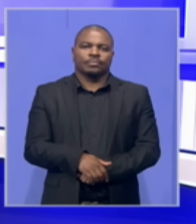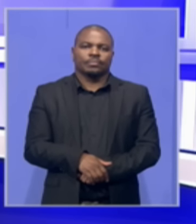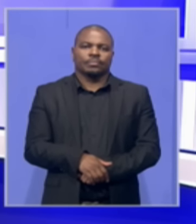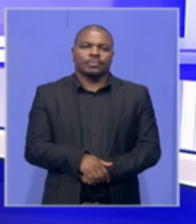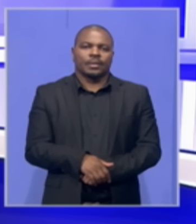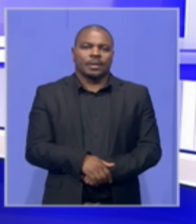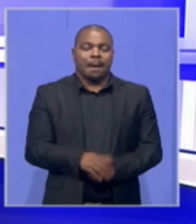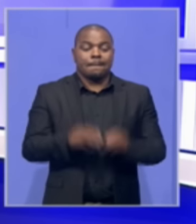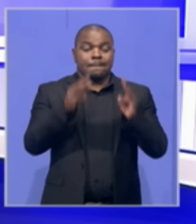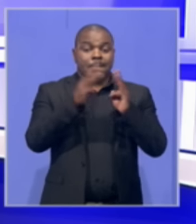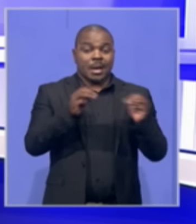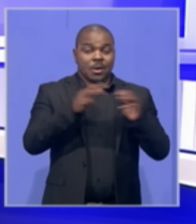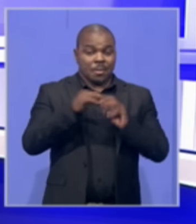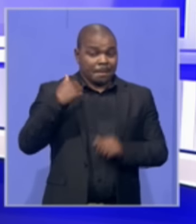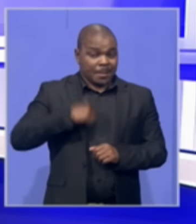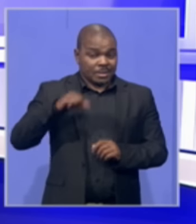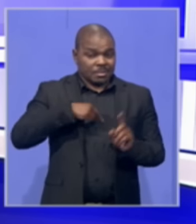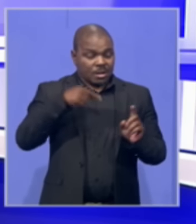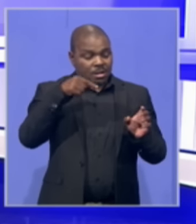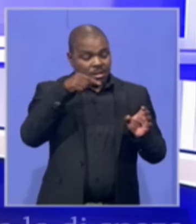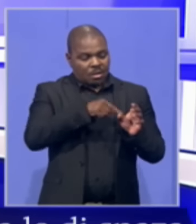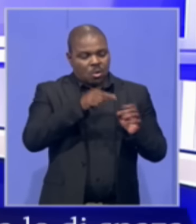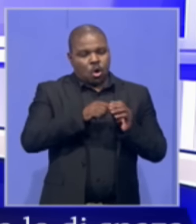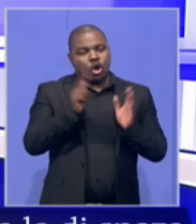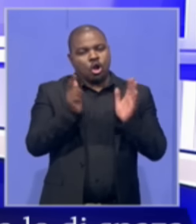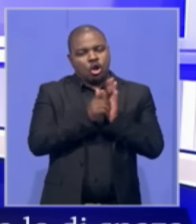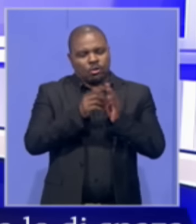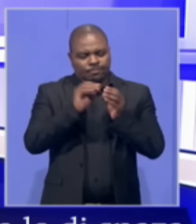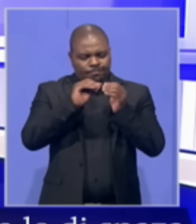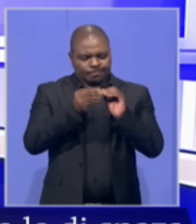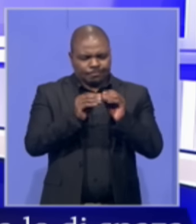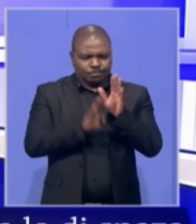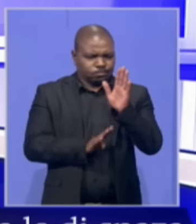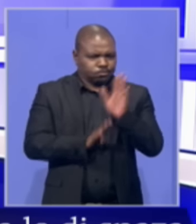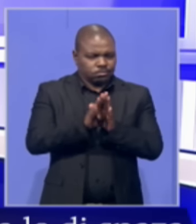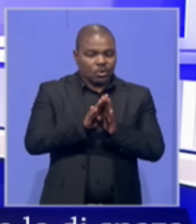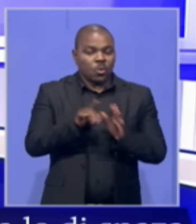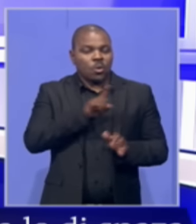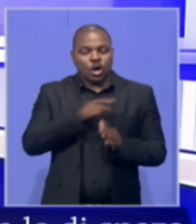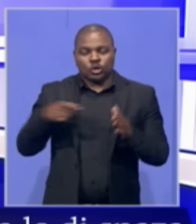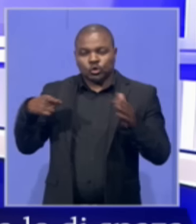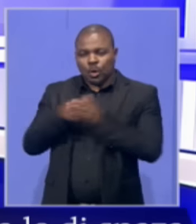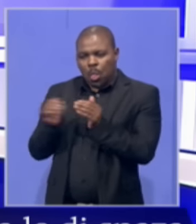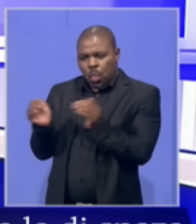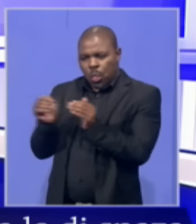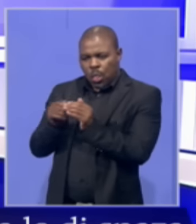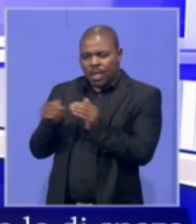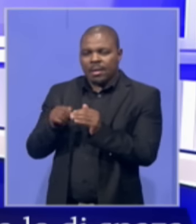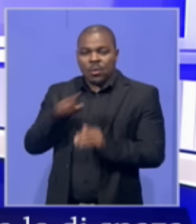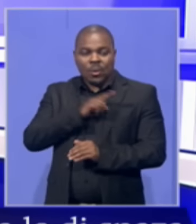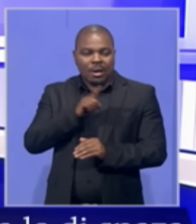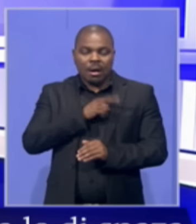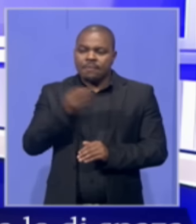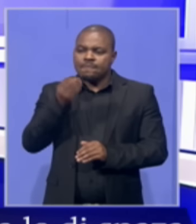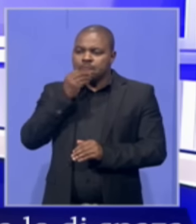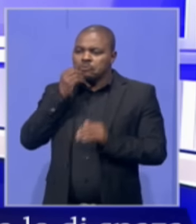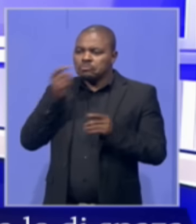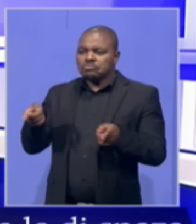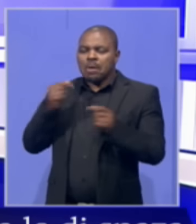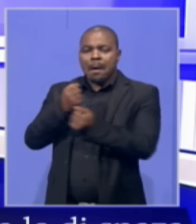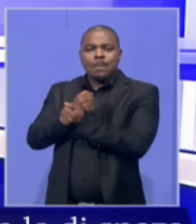Masepala mogolo wa Mangaung o matlafatsa melao ya ona go beng ba dispaza go latela bothata jwa botlhole bo bo fitlhelwang